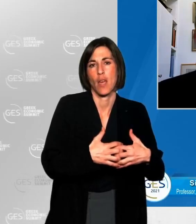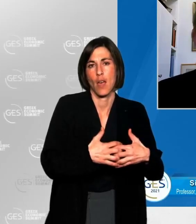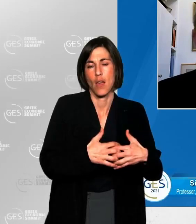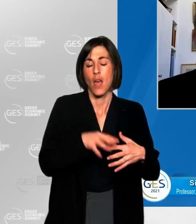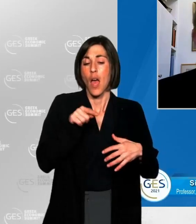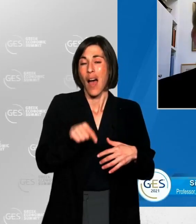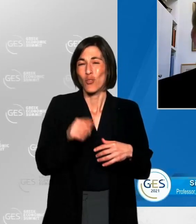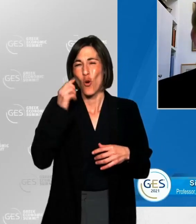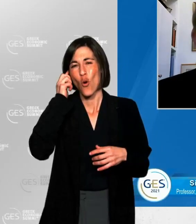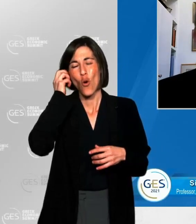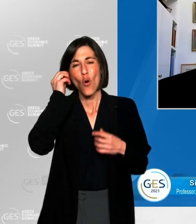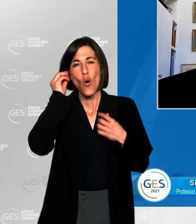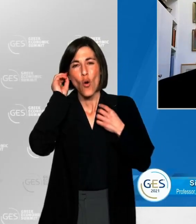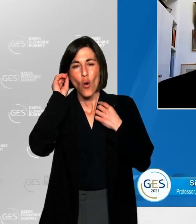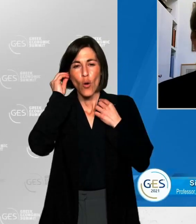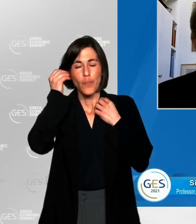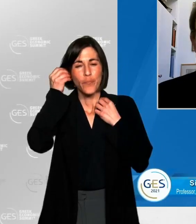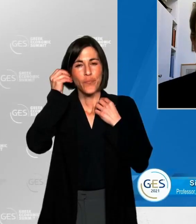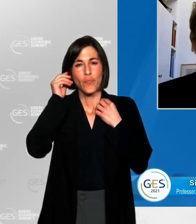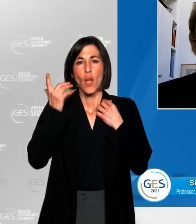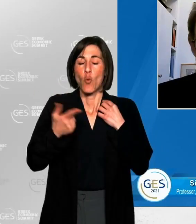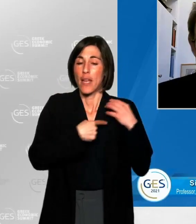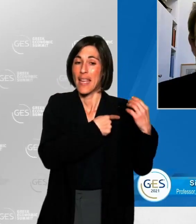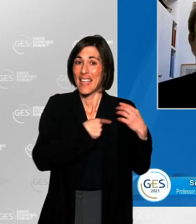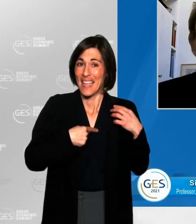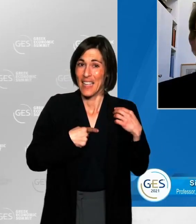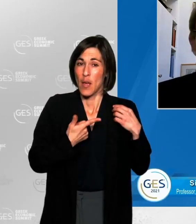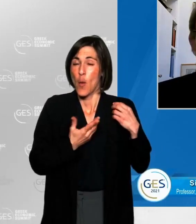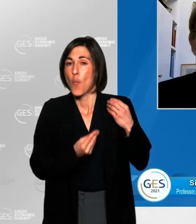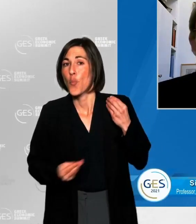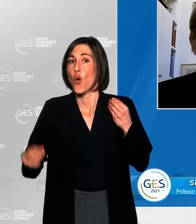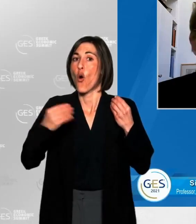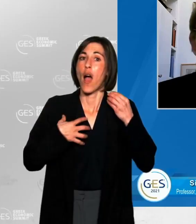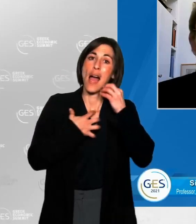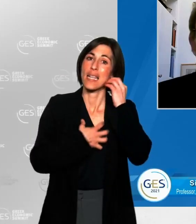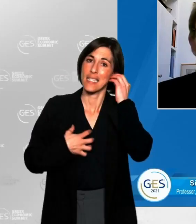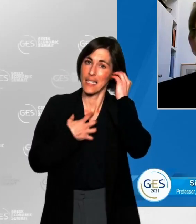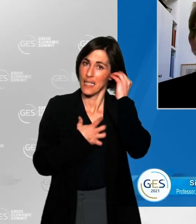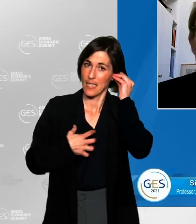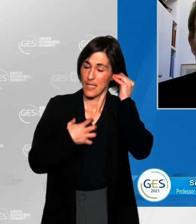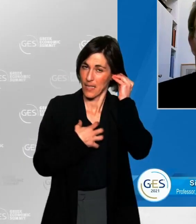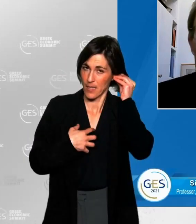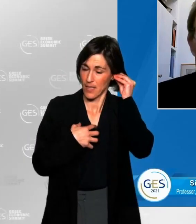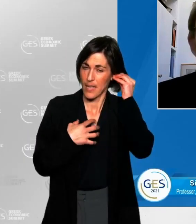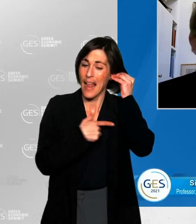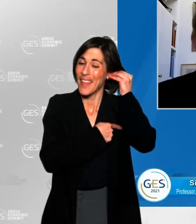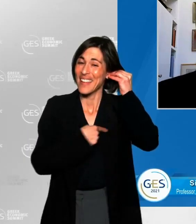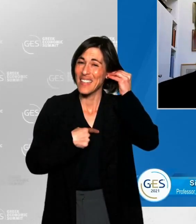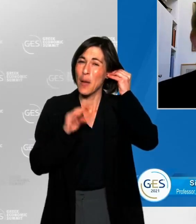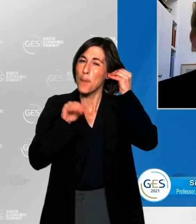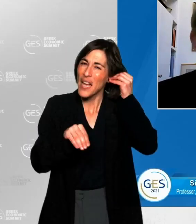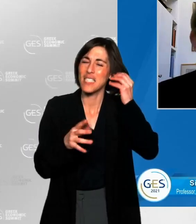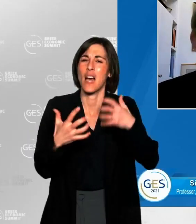managers of industry is that it's relying in a way that there